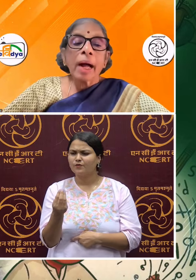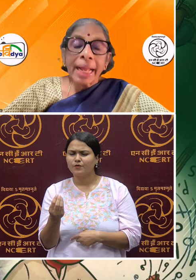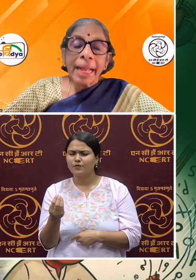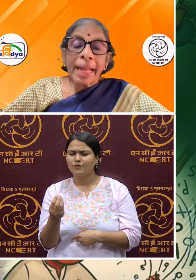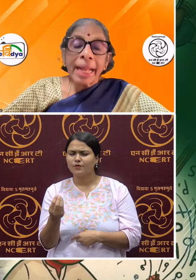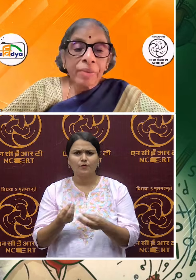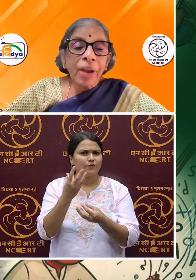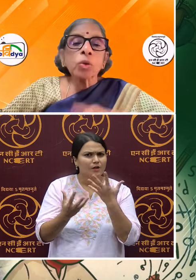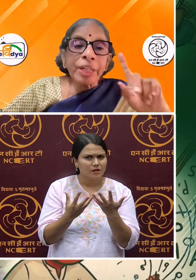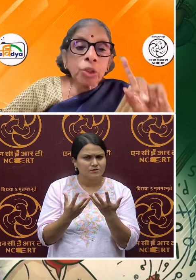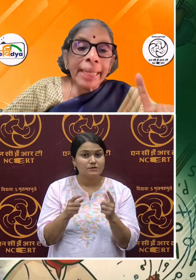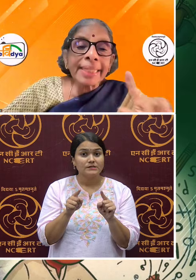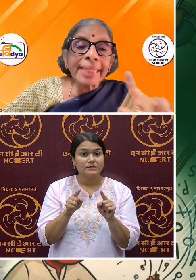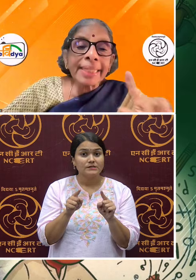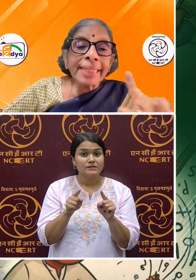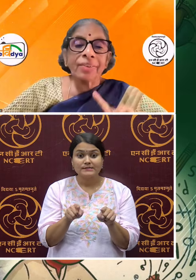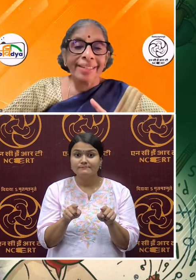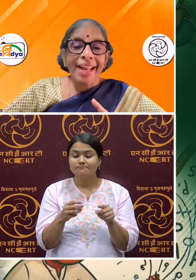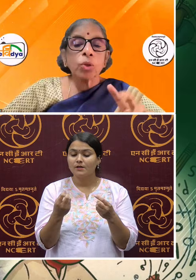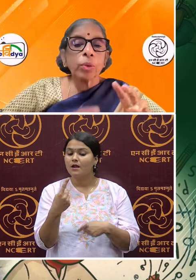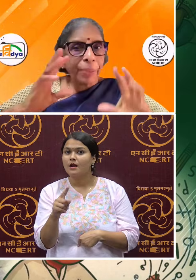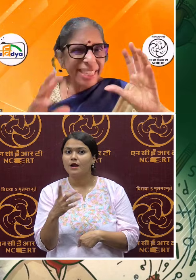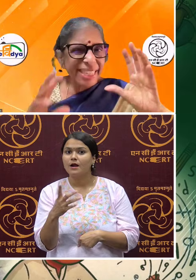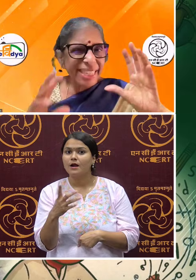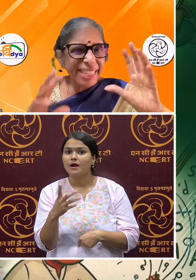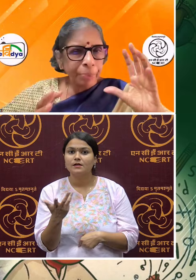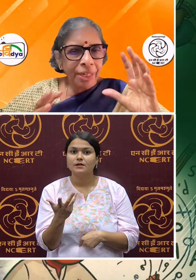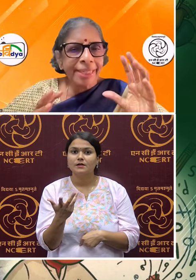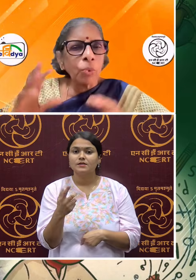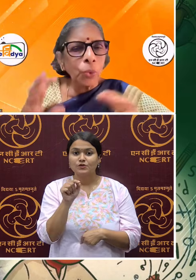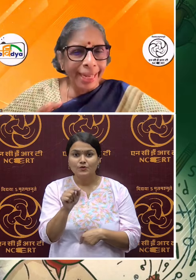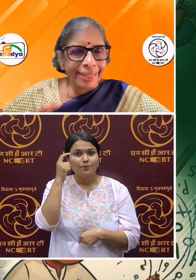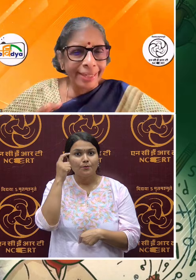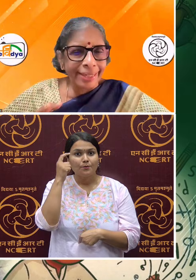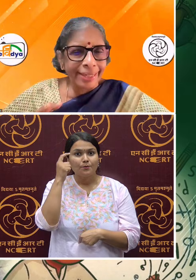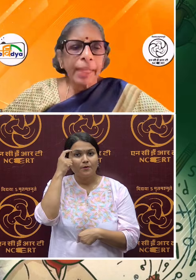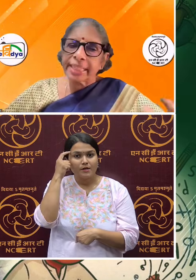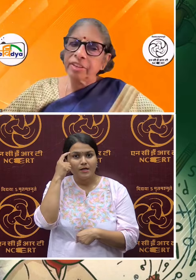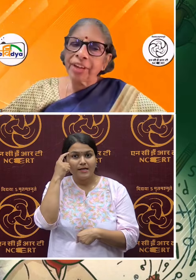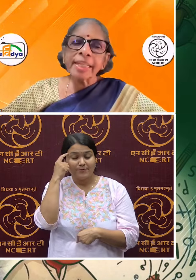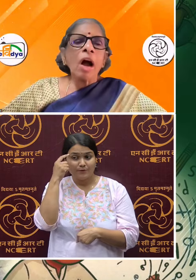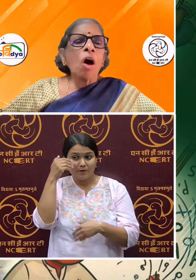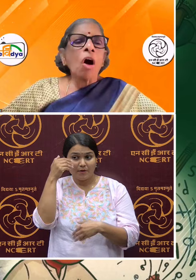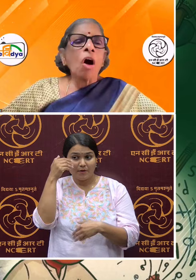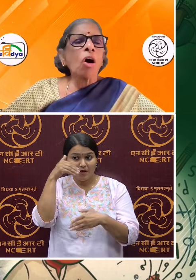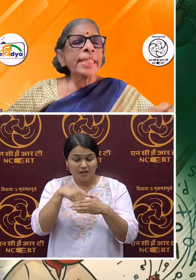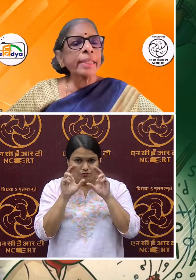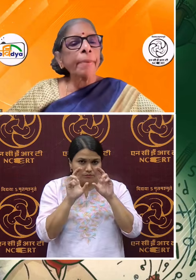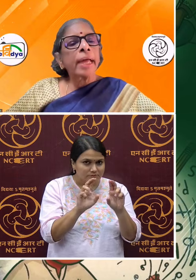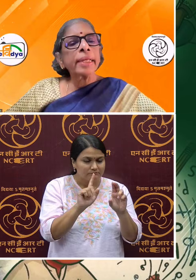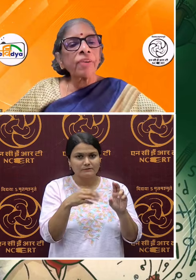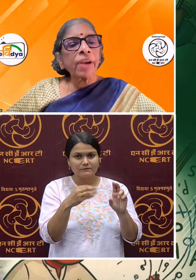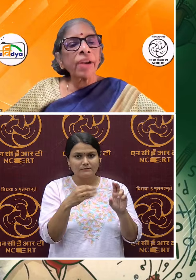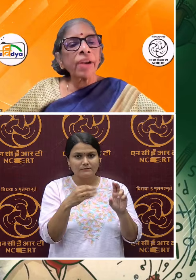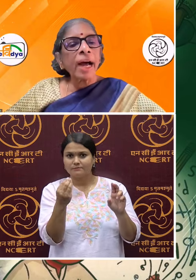flowers. yes. Yeah. So, which one is it right? So, the perception is how you look at it. Yes. Is it the face, or is it